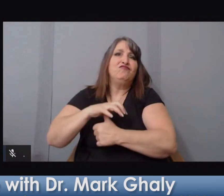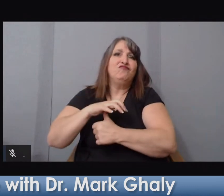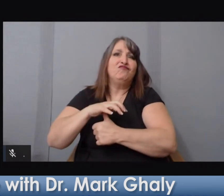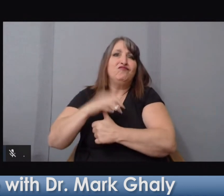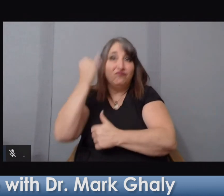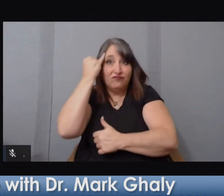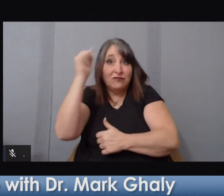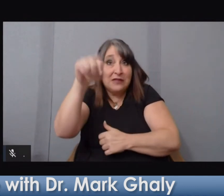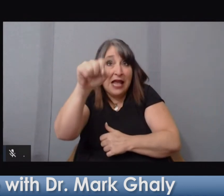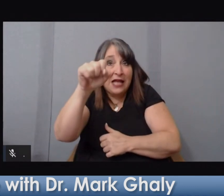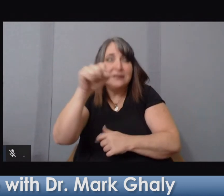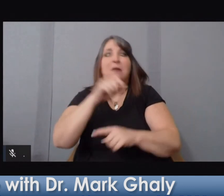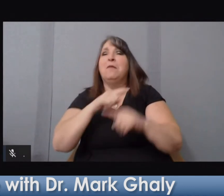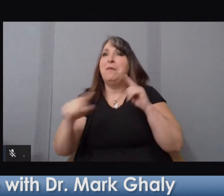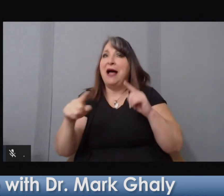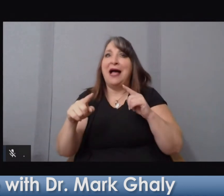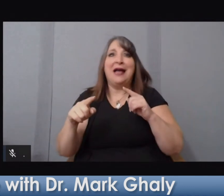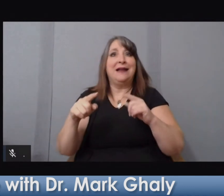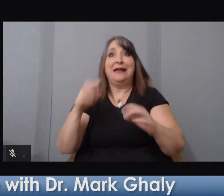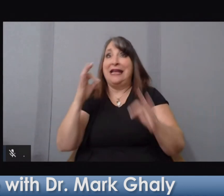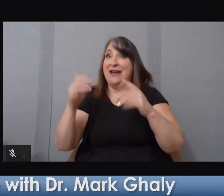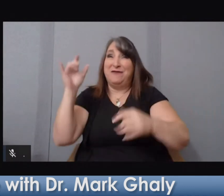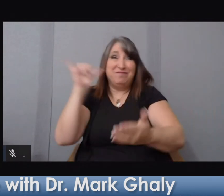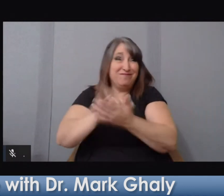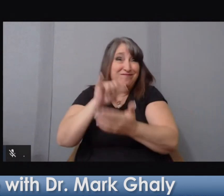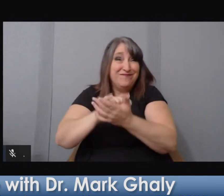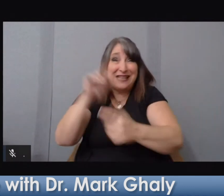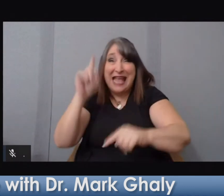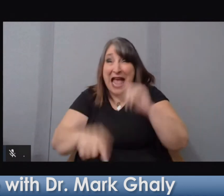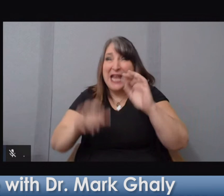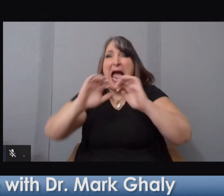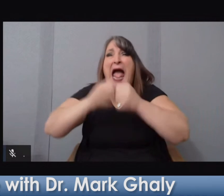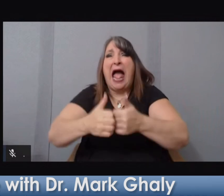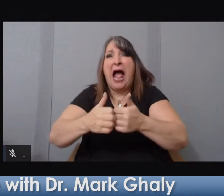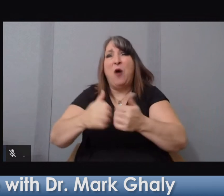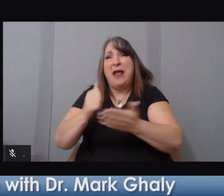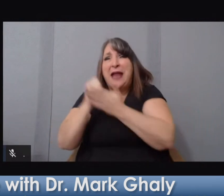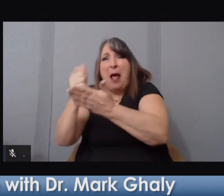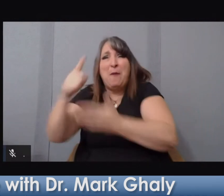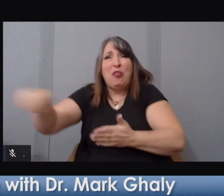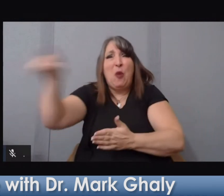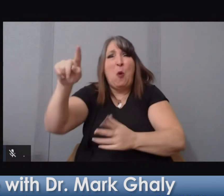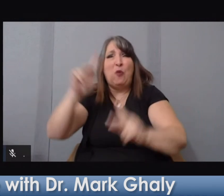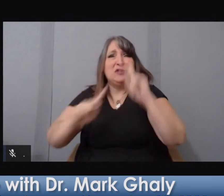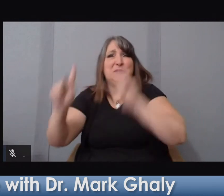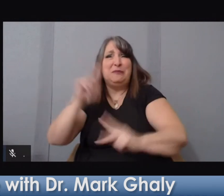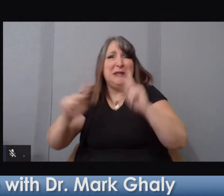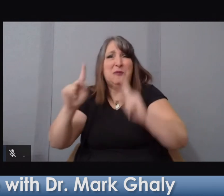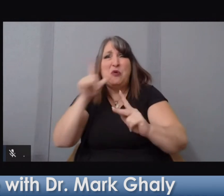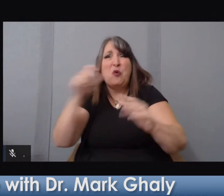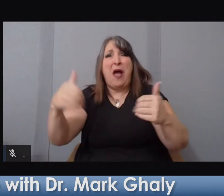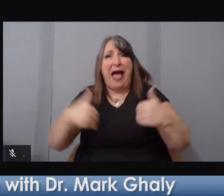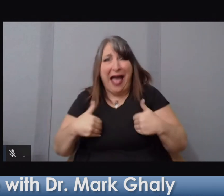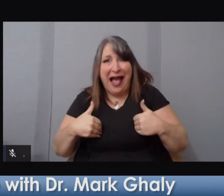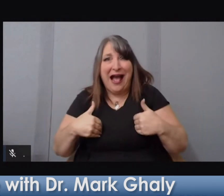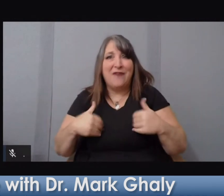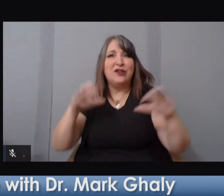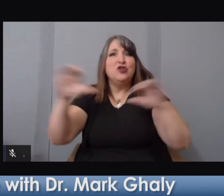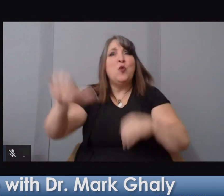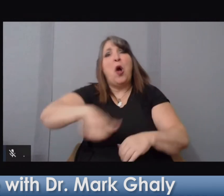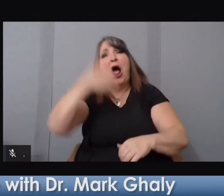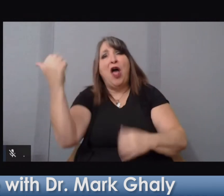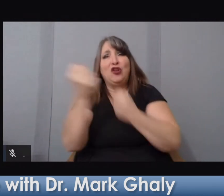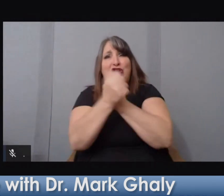reduce the risk of transmission to others. So all of those are lessons we learned as part of our Central Valley partnership and experience. And